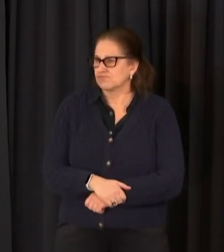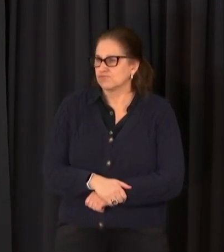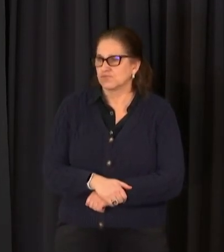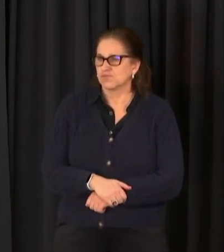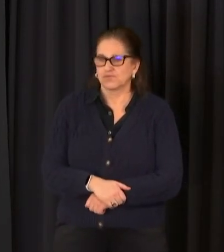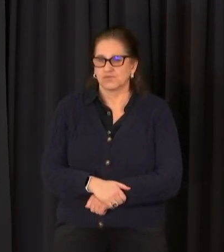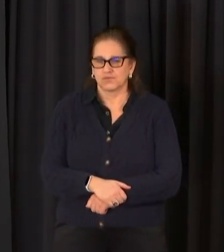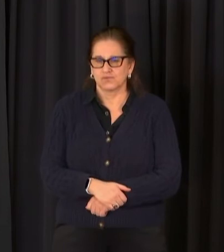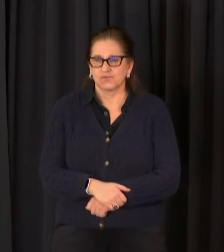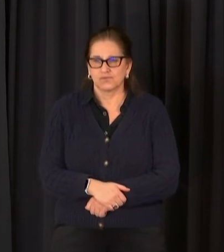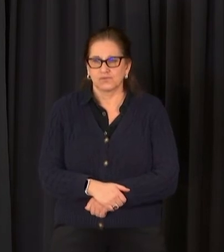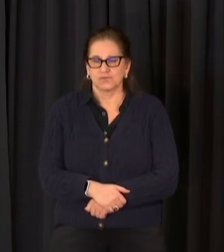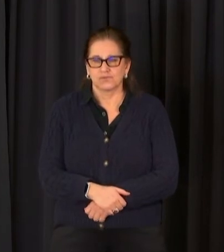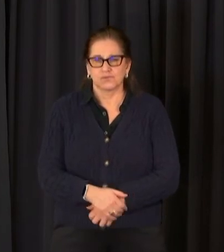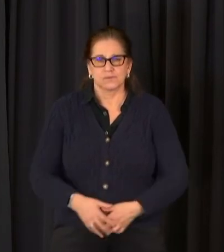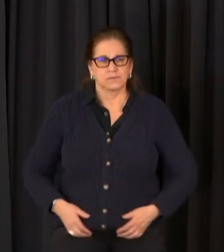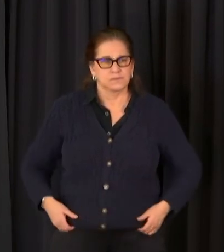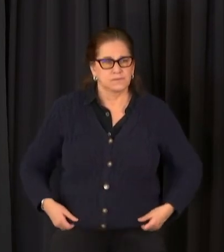Which group is that?